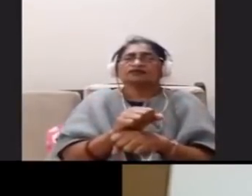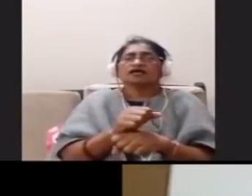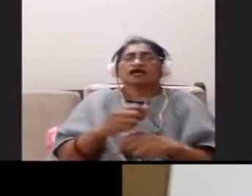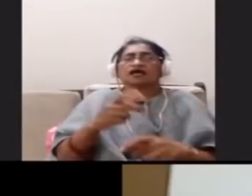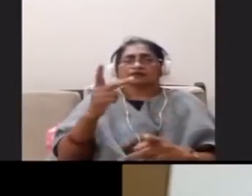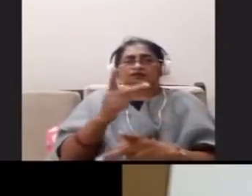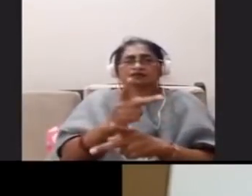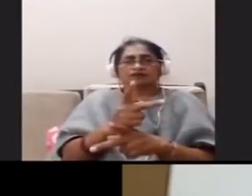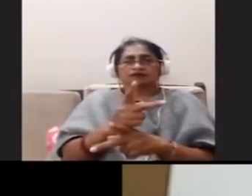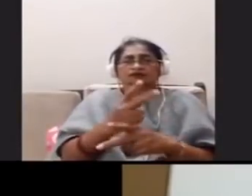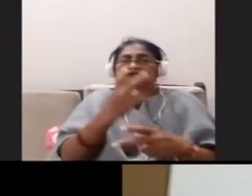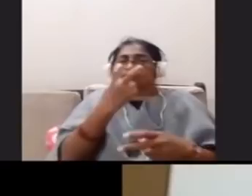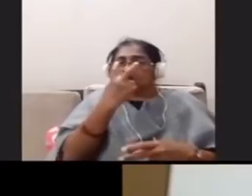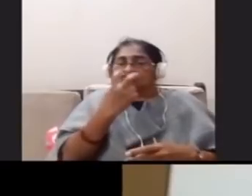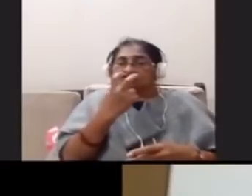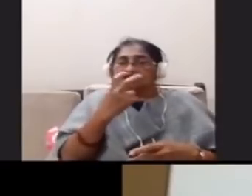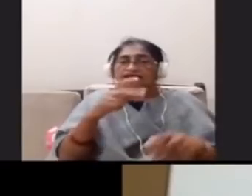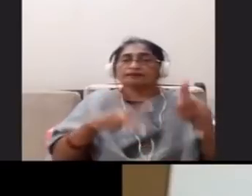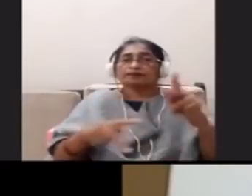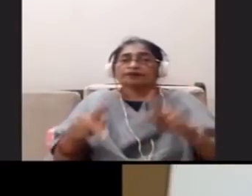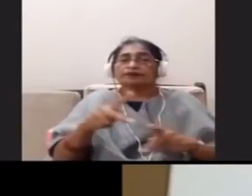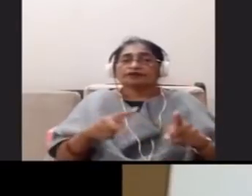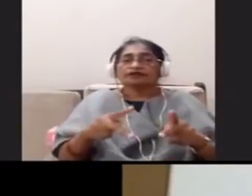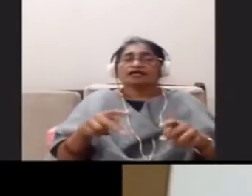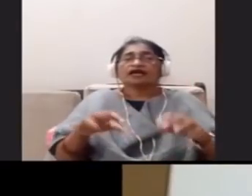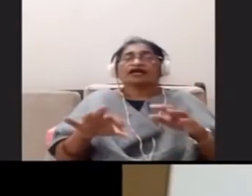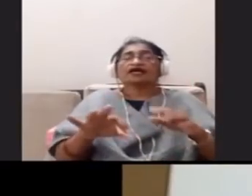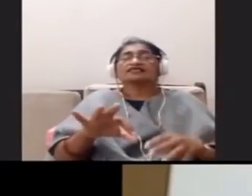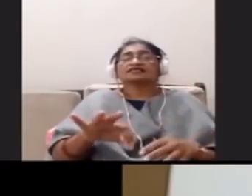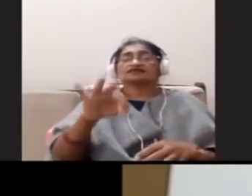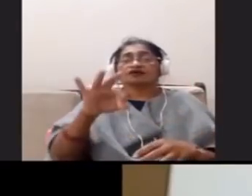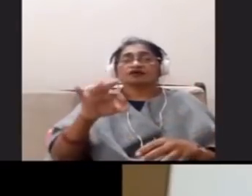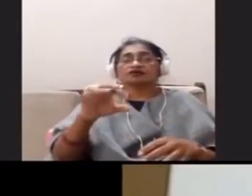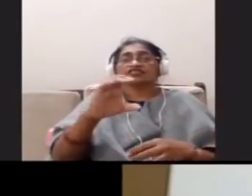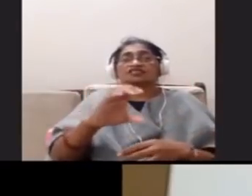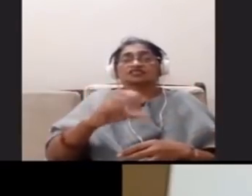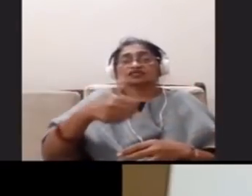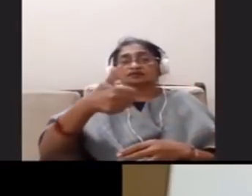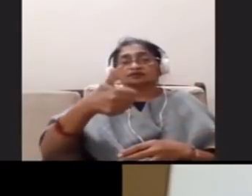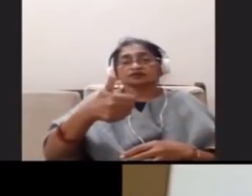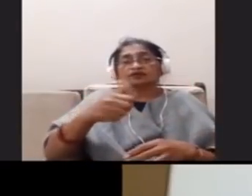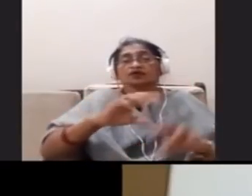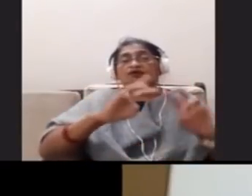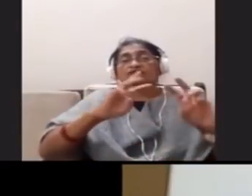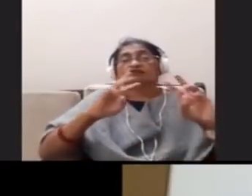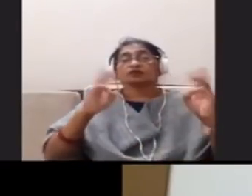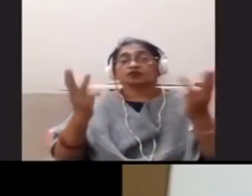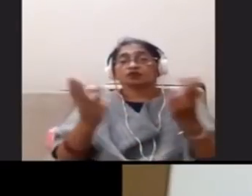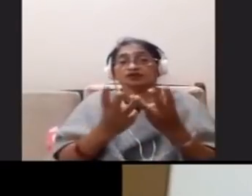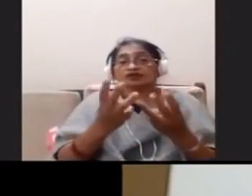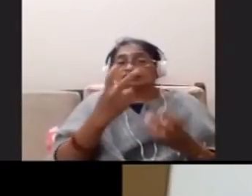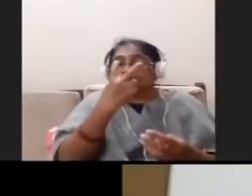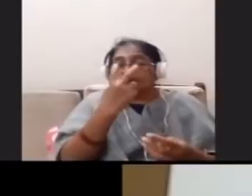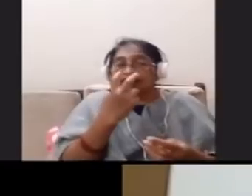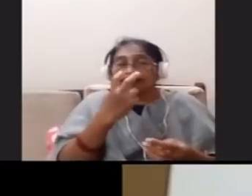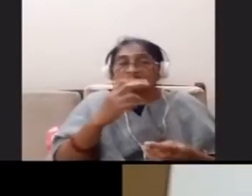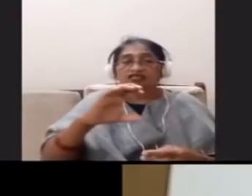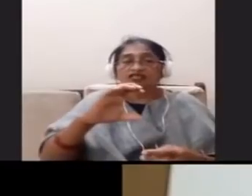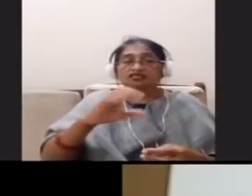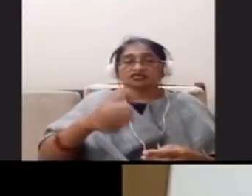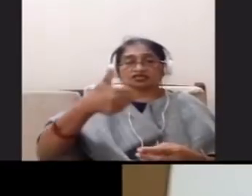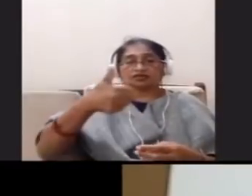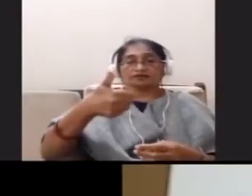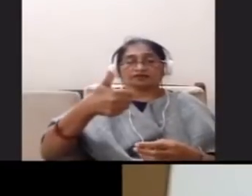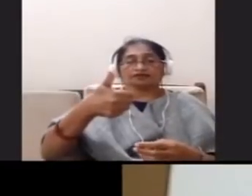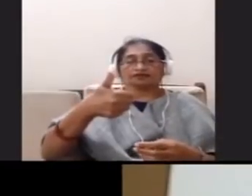about the visually impaired, but as a founding chairman of the World Blind Cricket Council, he also conceived and organized the first